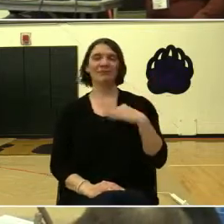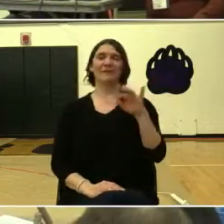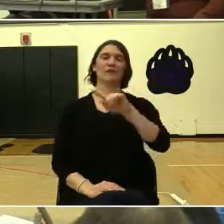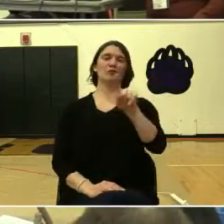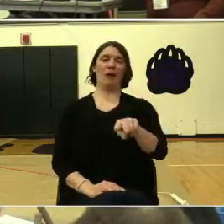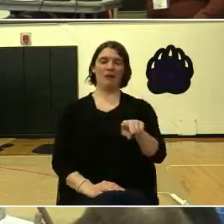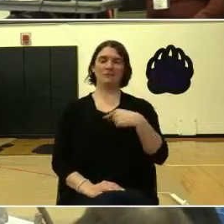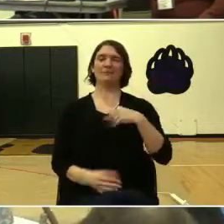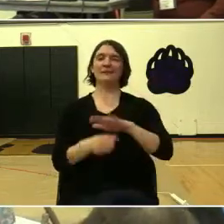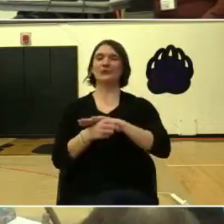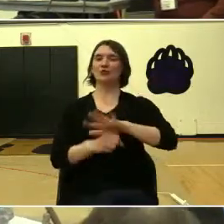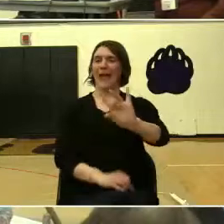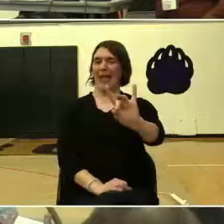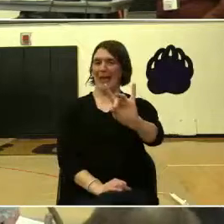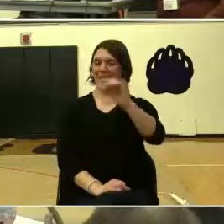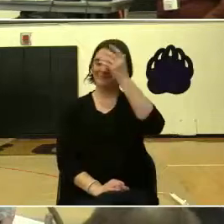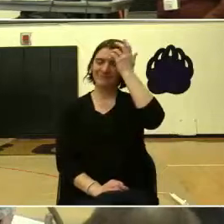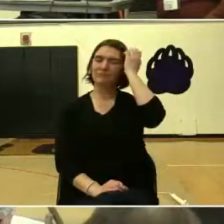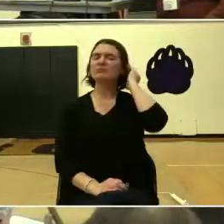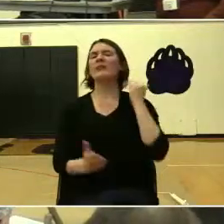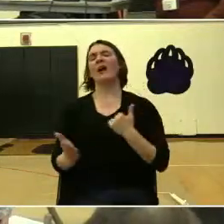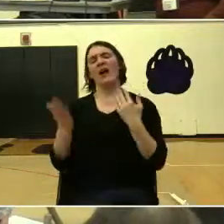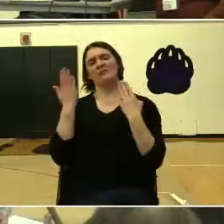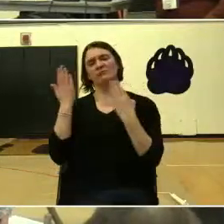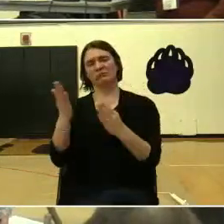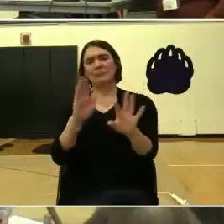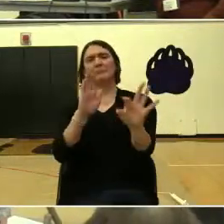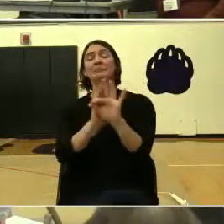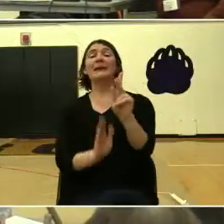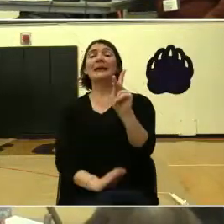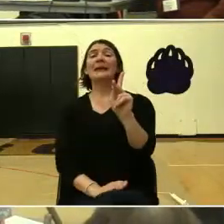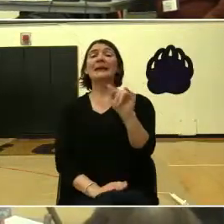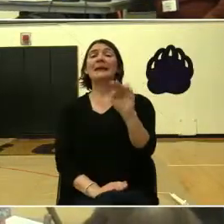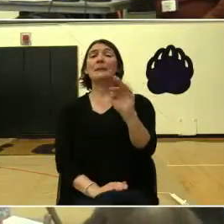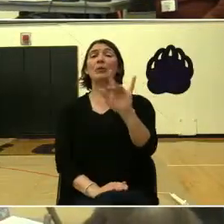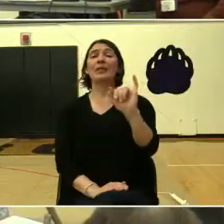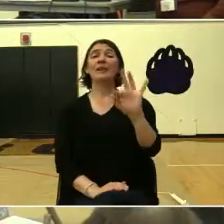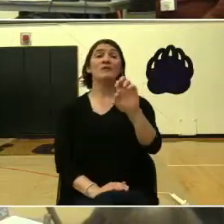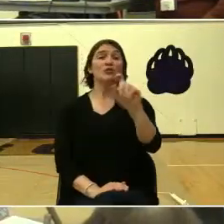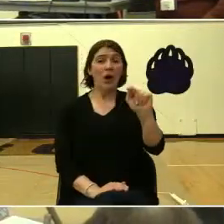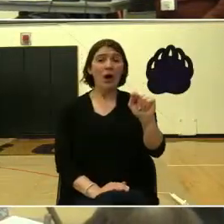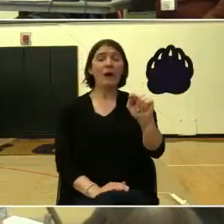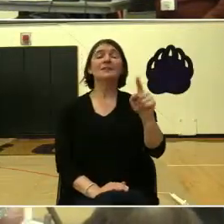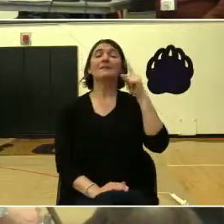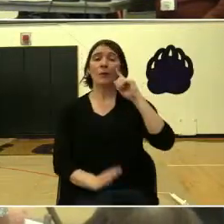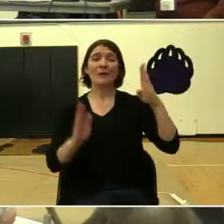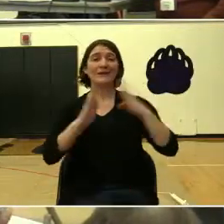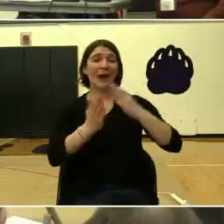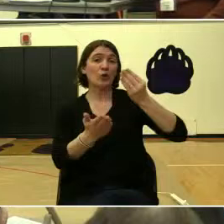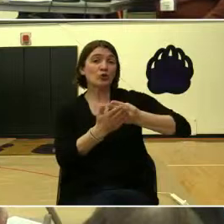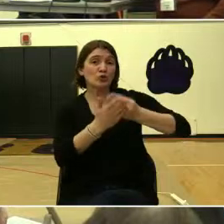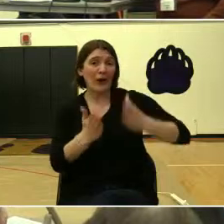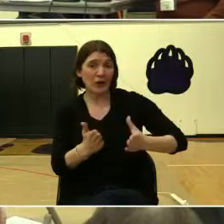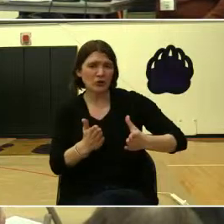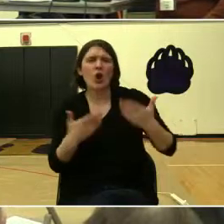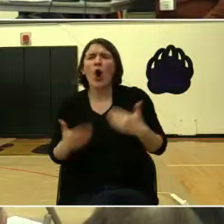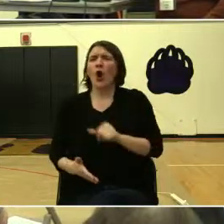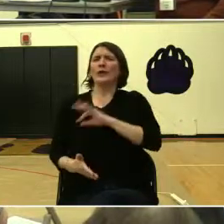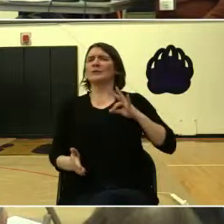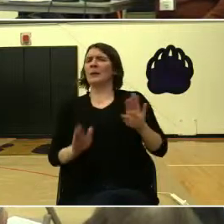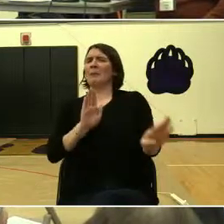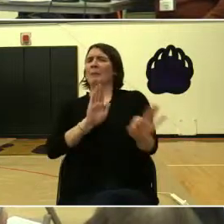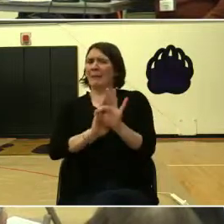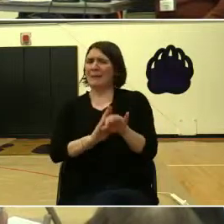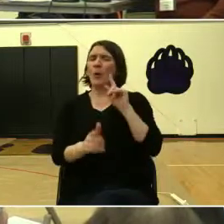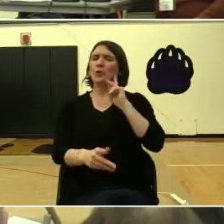reichman District 8 I move that the appointment of Kimberly Frost as Town Treasurer be ratified approved and confirmed for a